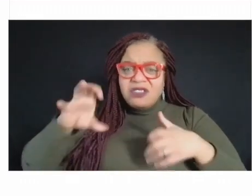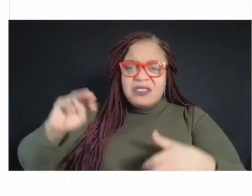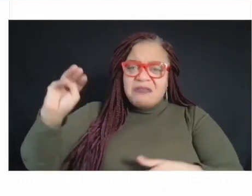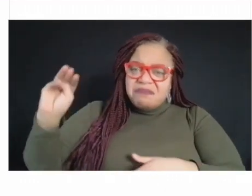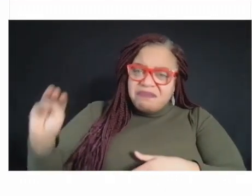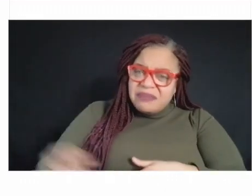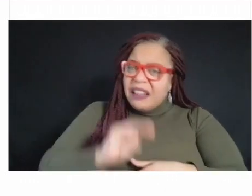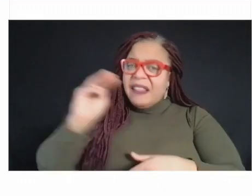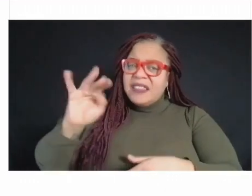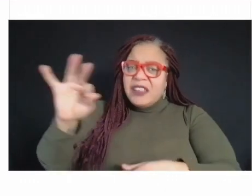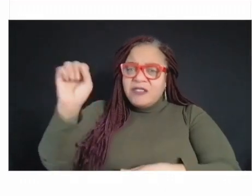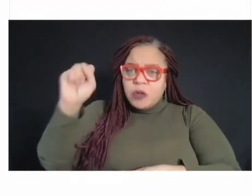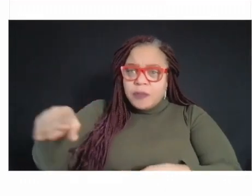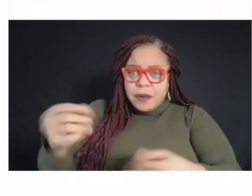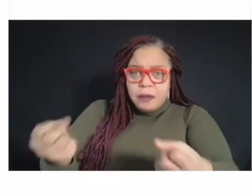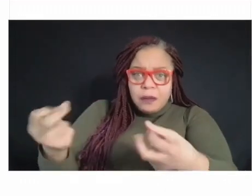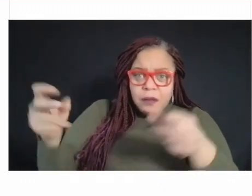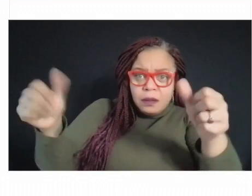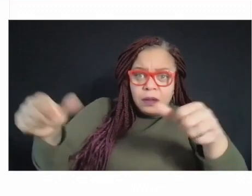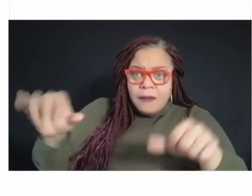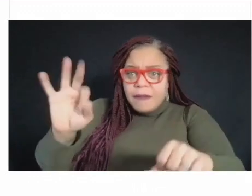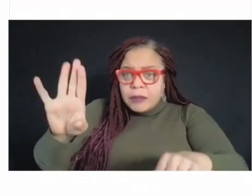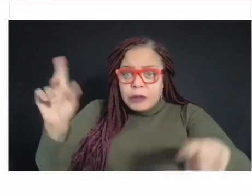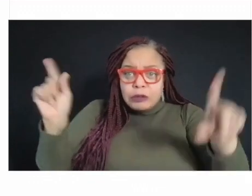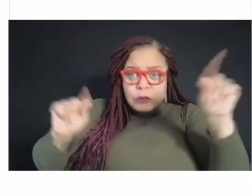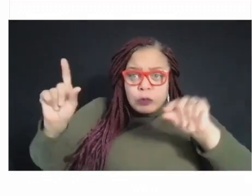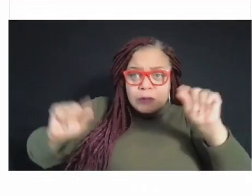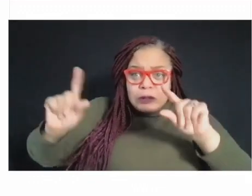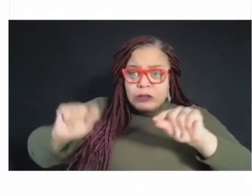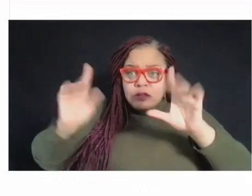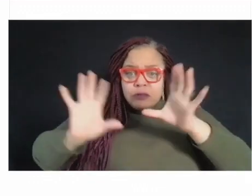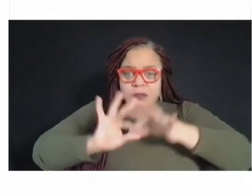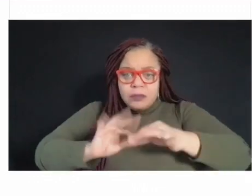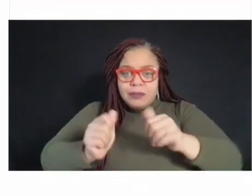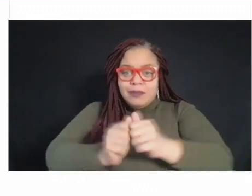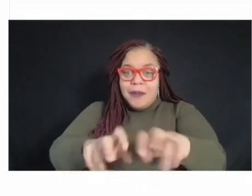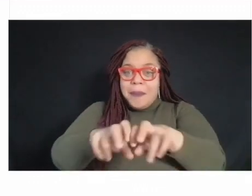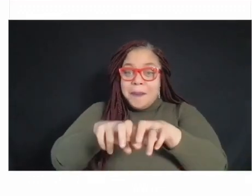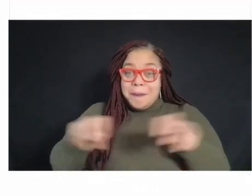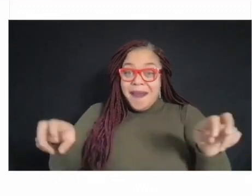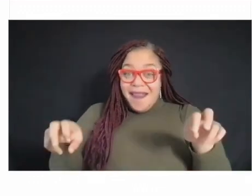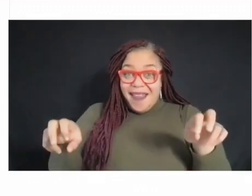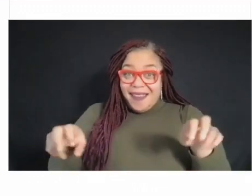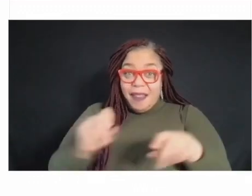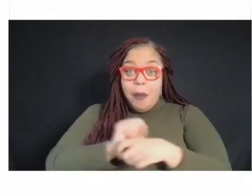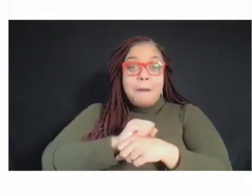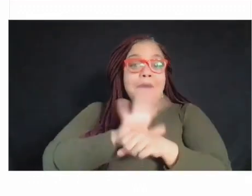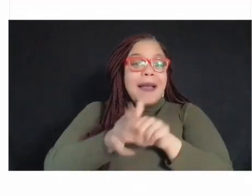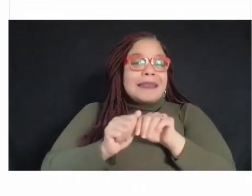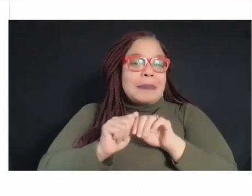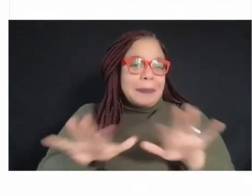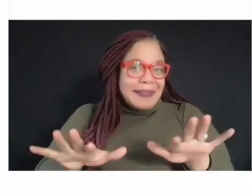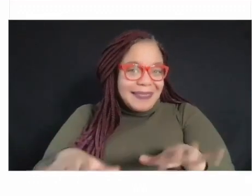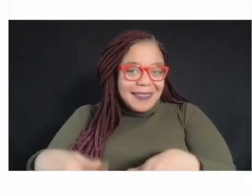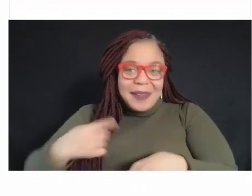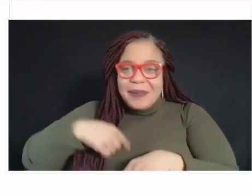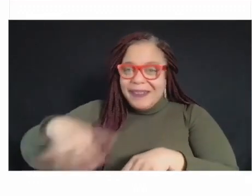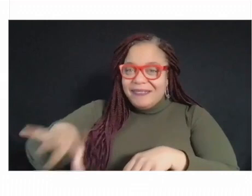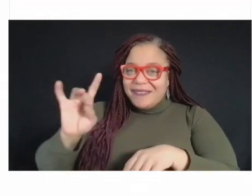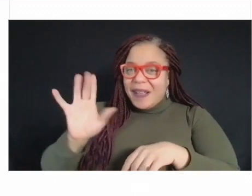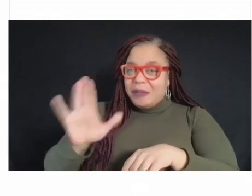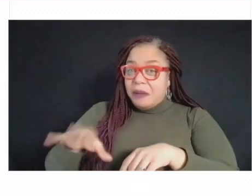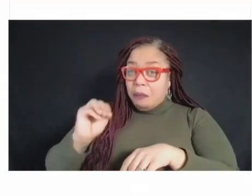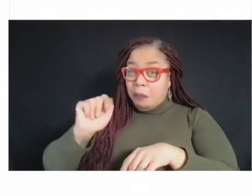Twitter pertaining to the pandemic, we found that the majority of these actually linked to high credibility sources,